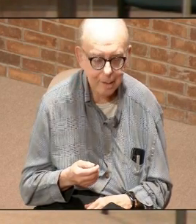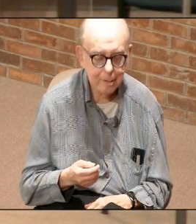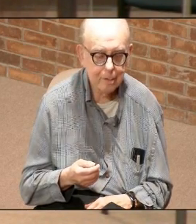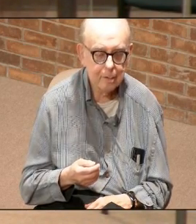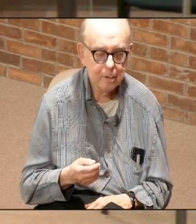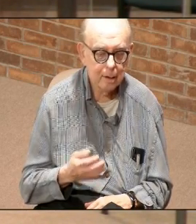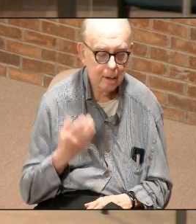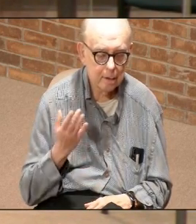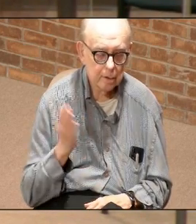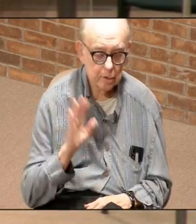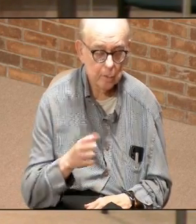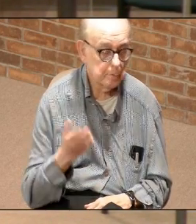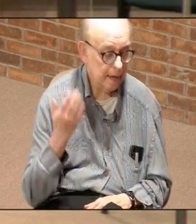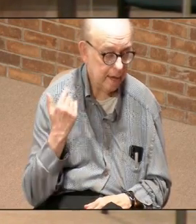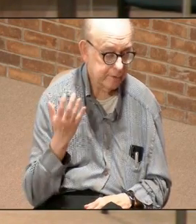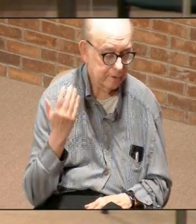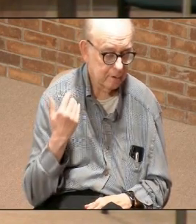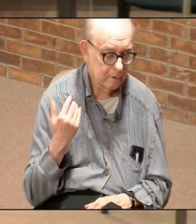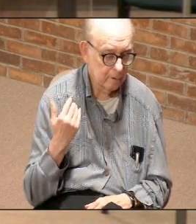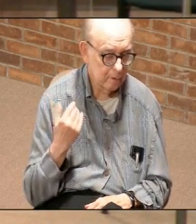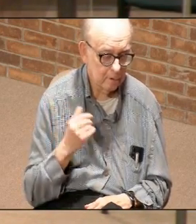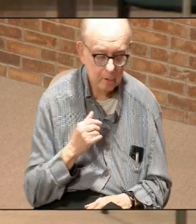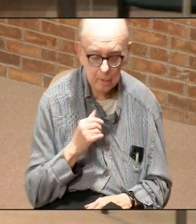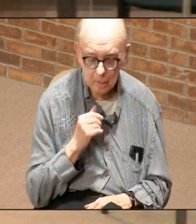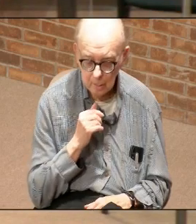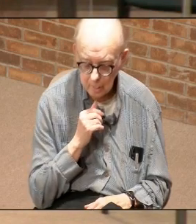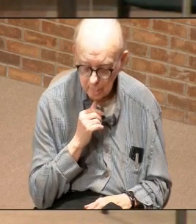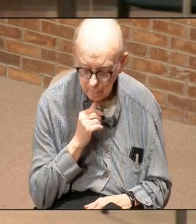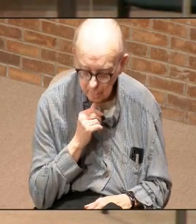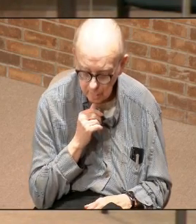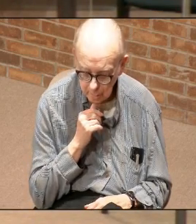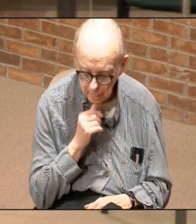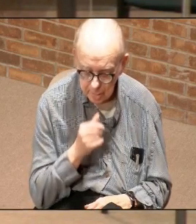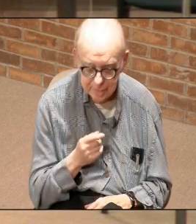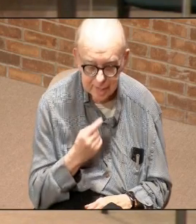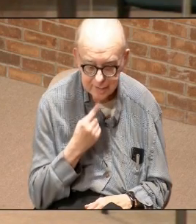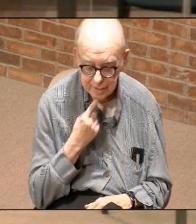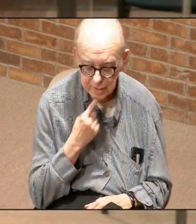yes, your past doesn't